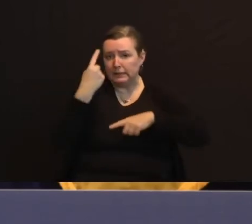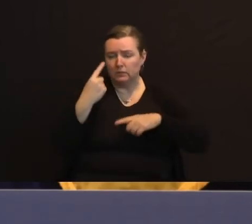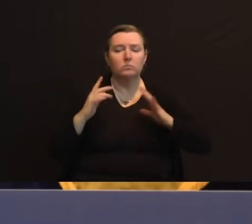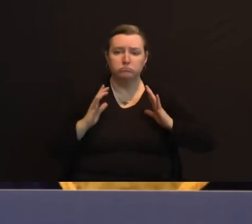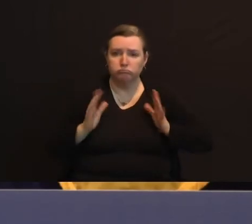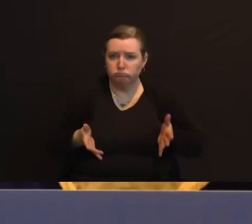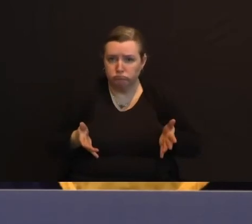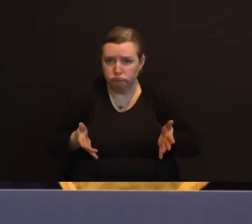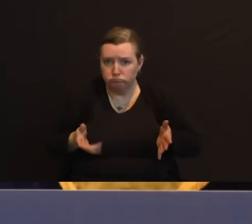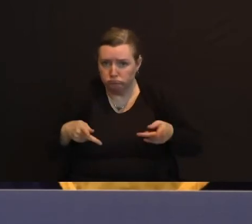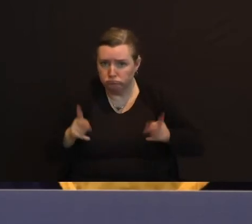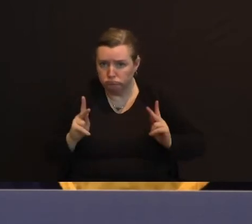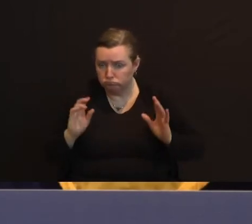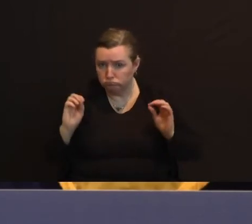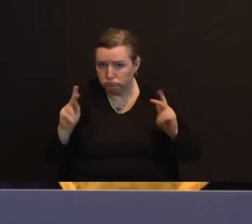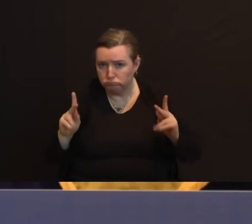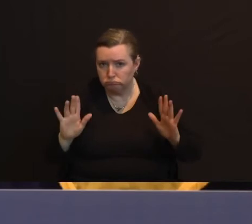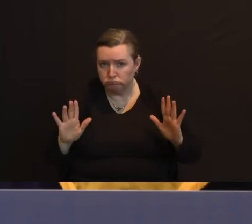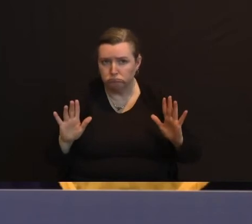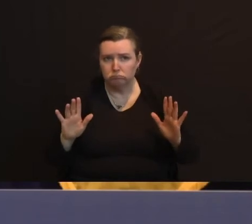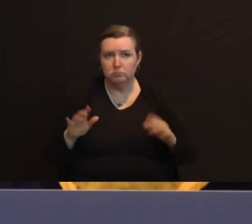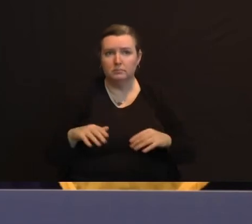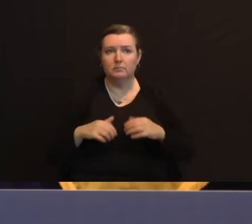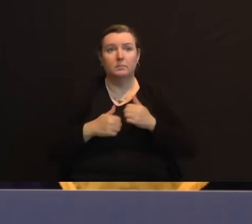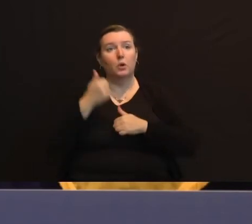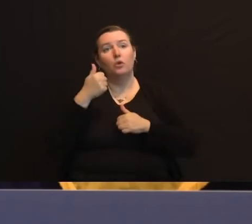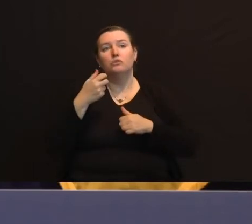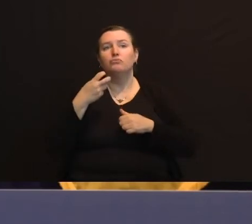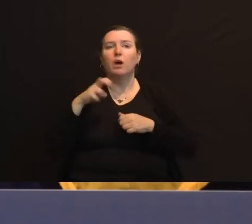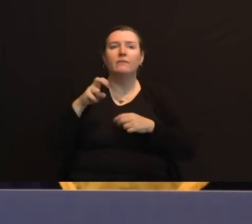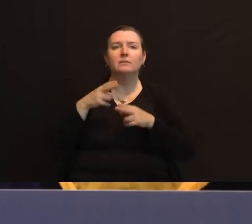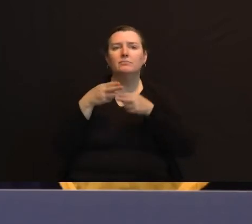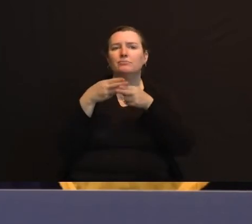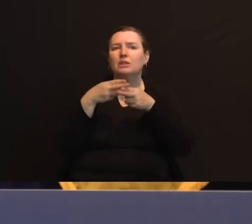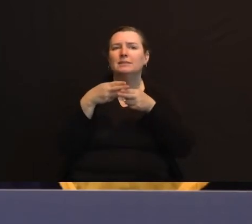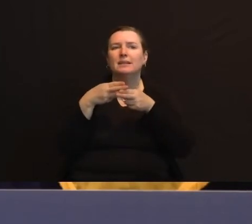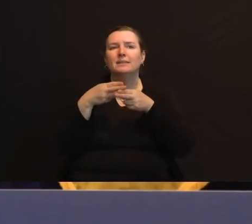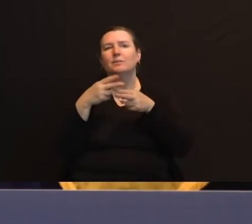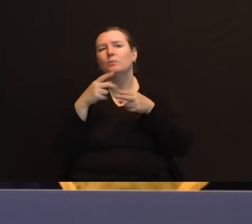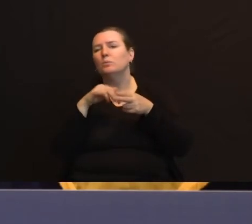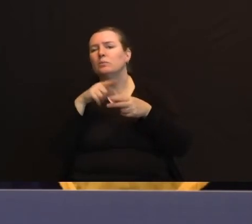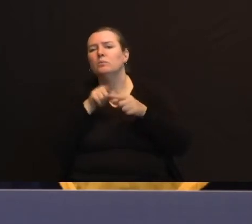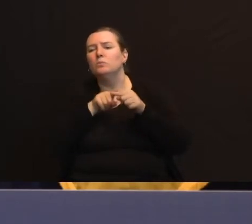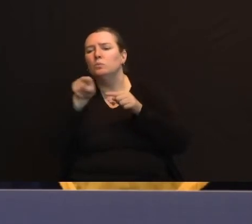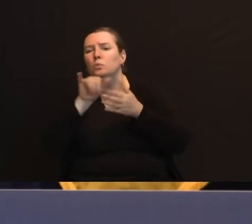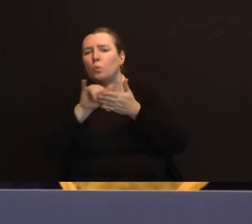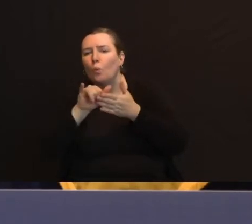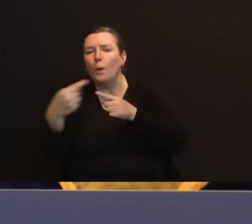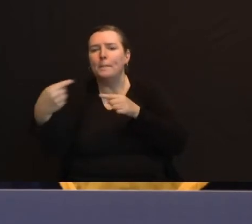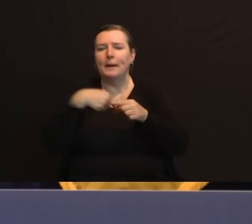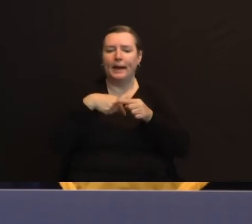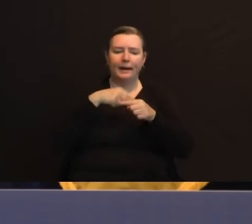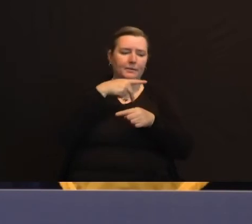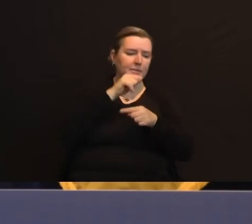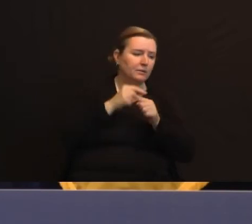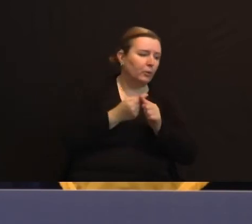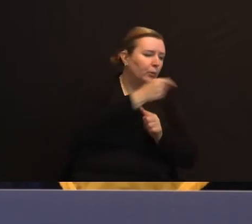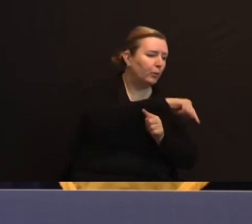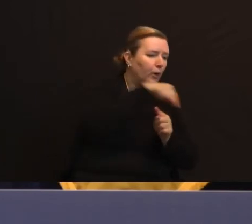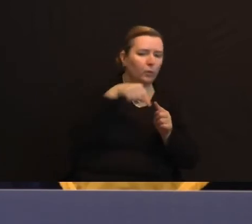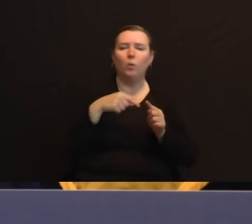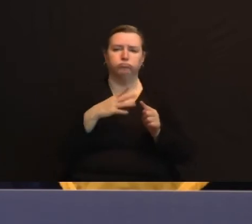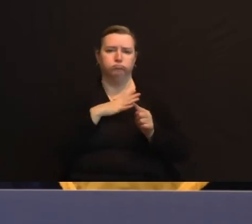okay. But the overwhelming amount of travel that's transient is to New York or Pennsylvania. It's across the Hudson or the Delaware. I don't know